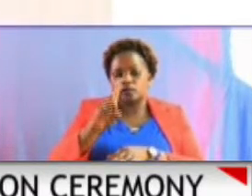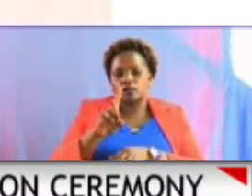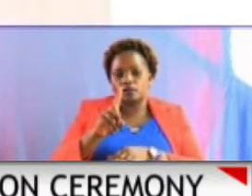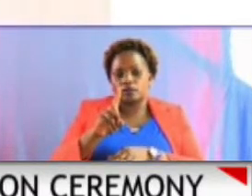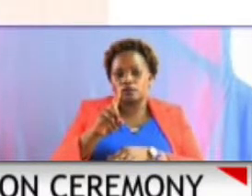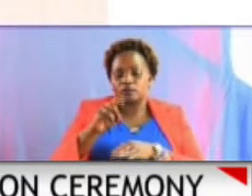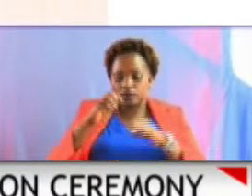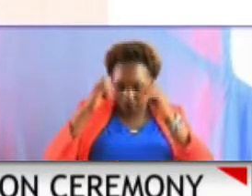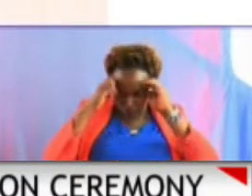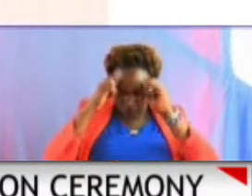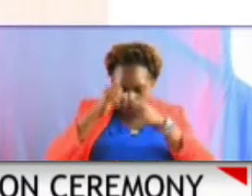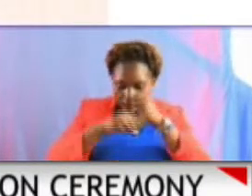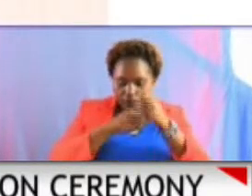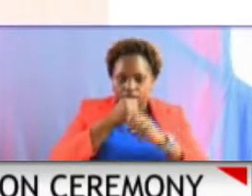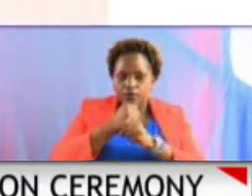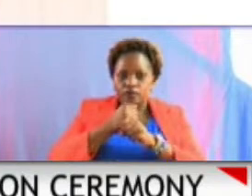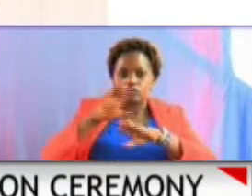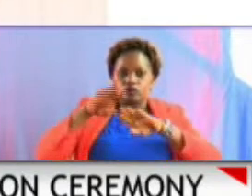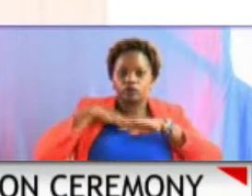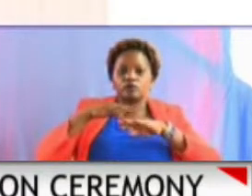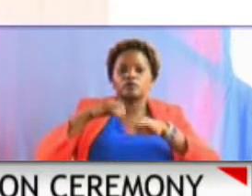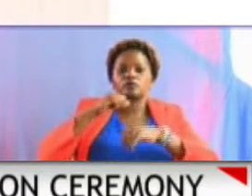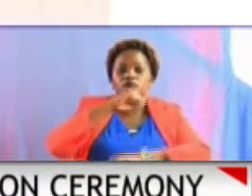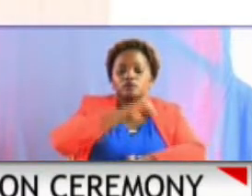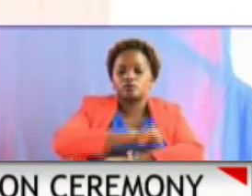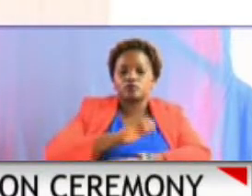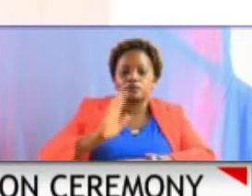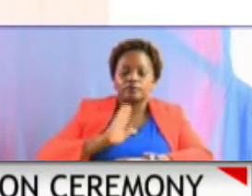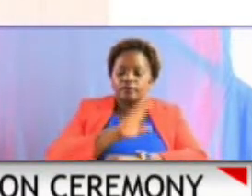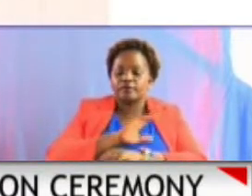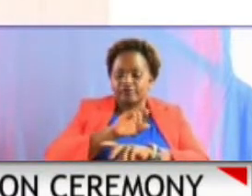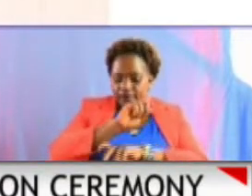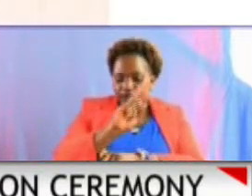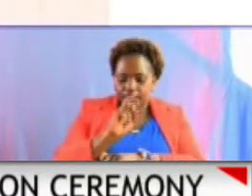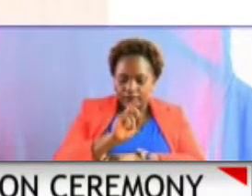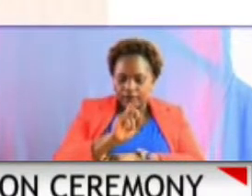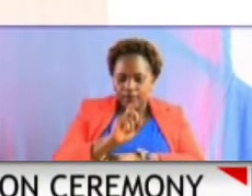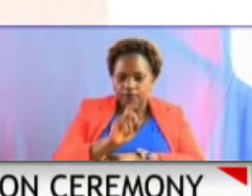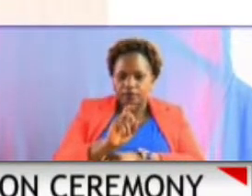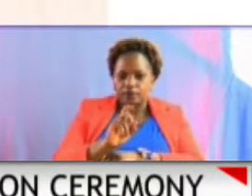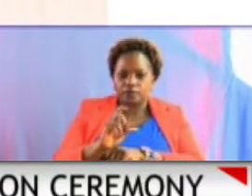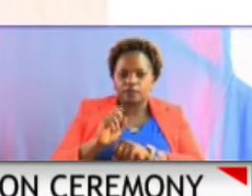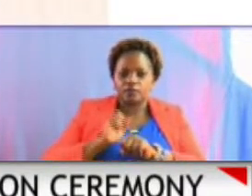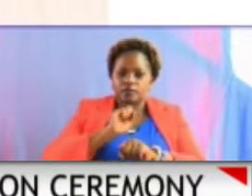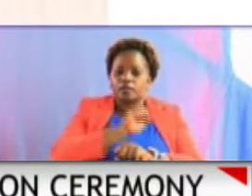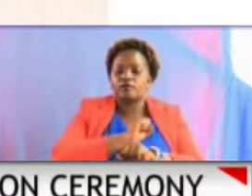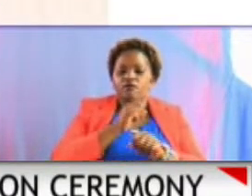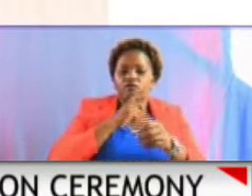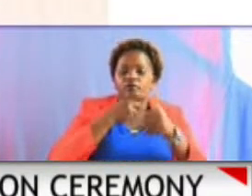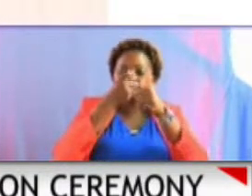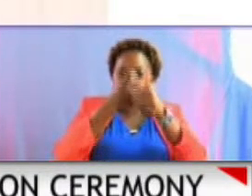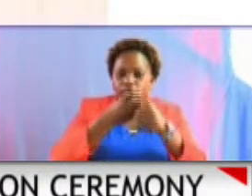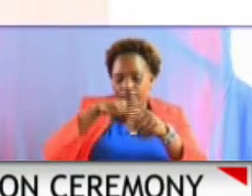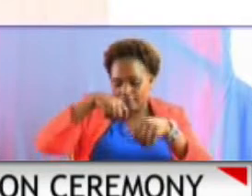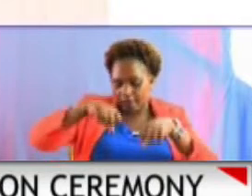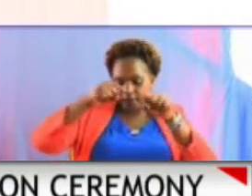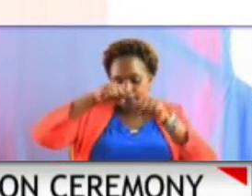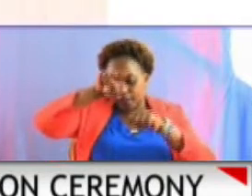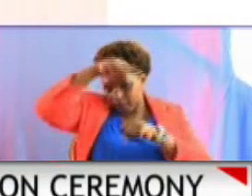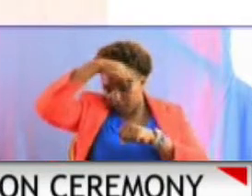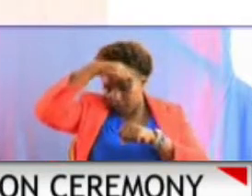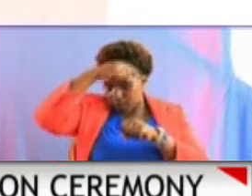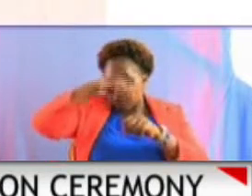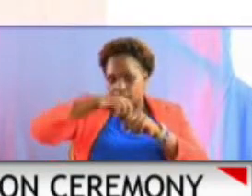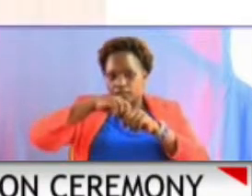2020-2021 academic year satisfied the School Board of Examiners and the Senate for the conferment of the master degree